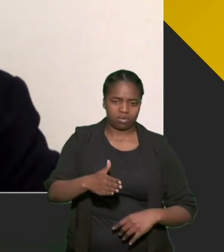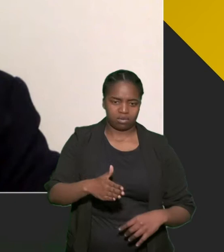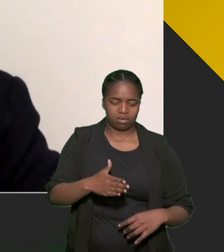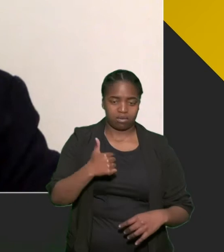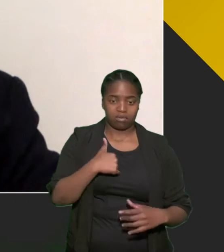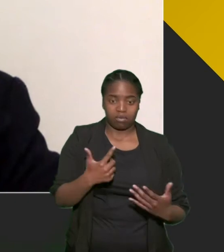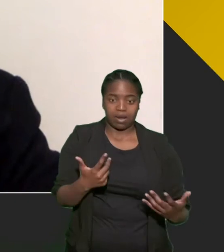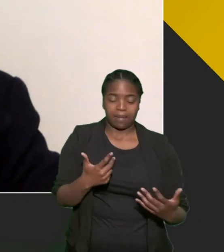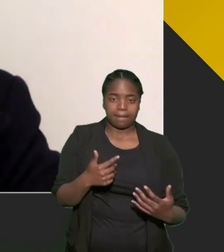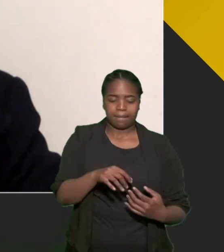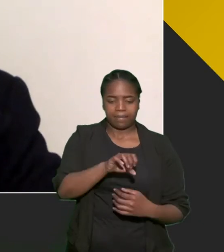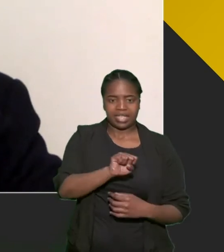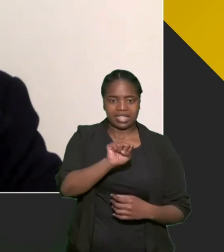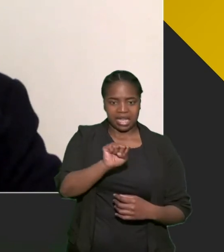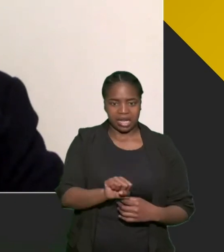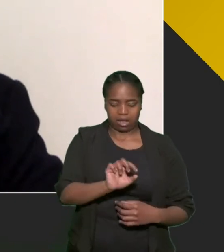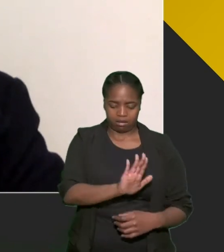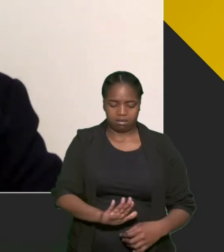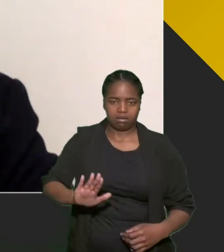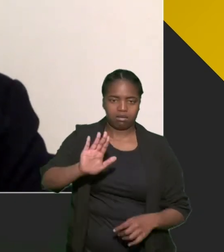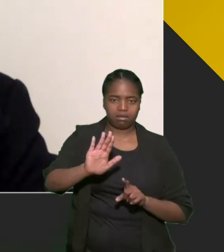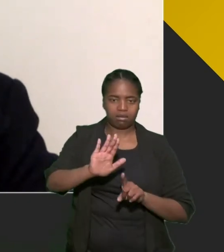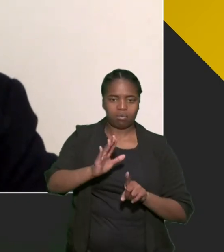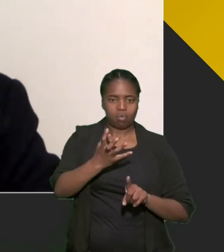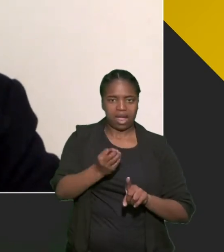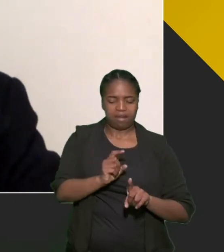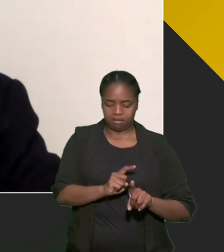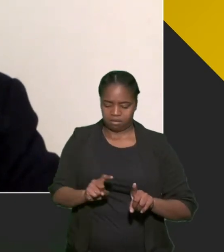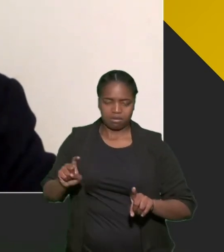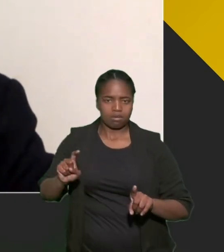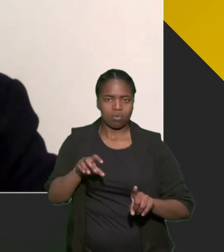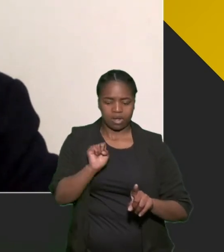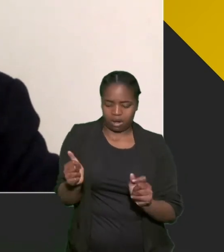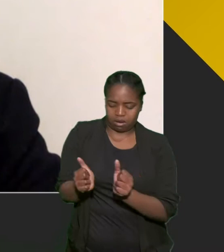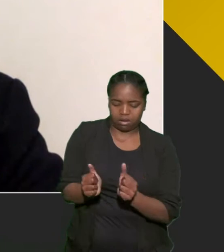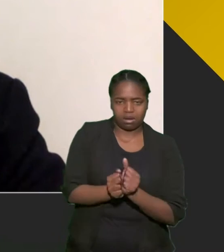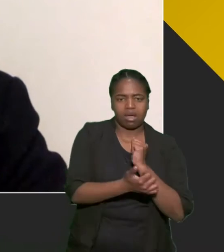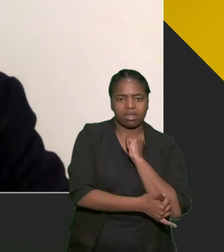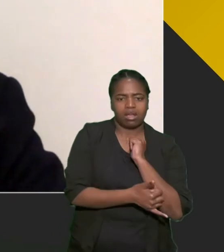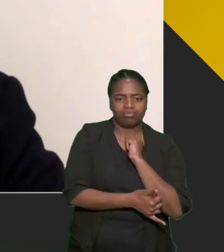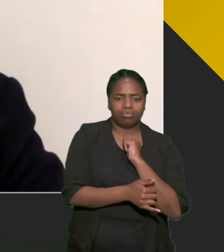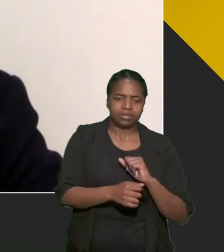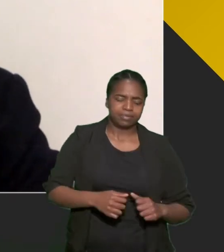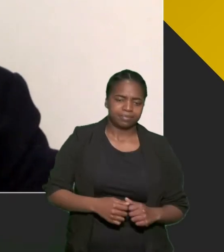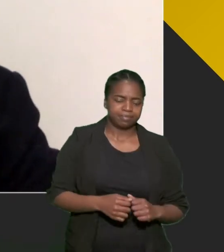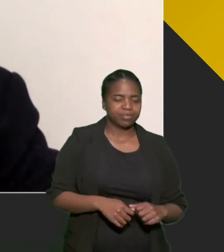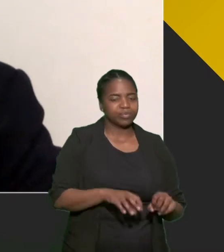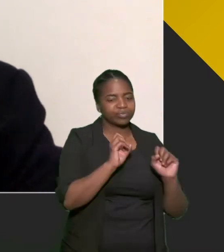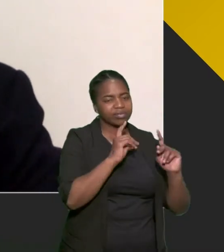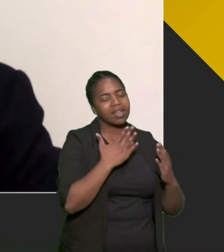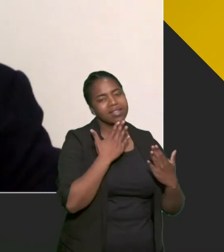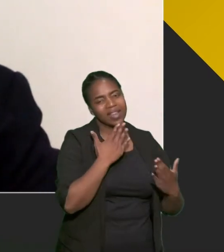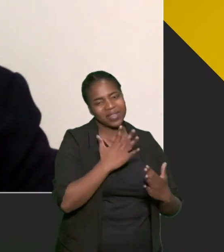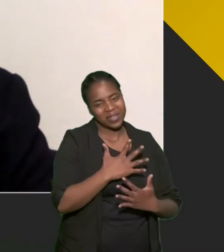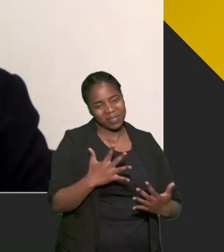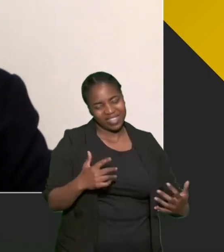at the center of a SADC region, we have strategic alliances in which you can try to build and get the data. Okay. Look, Kilo, we